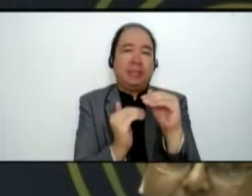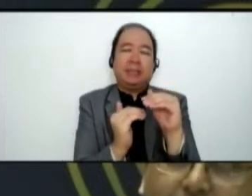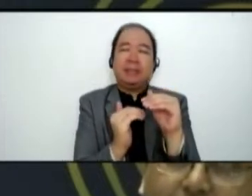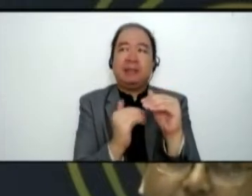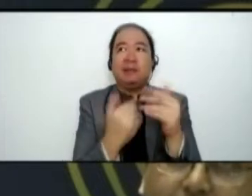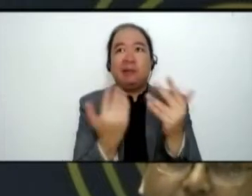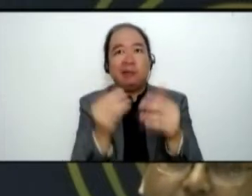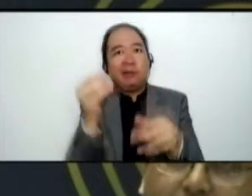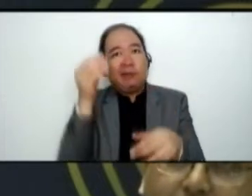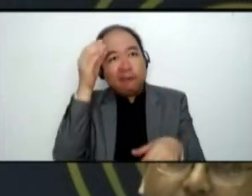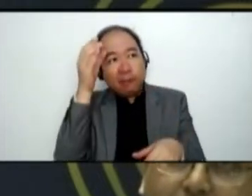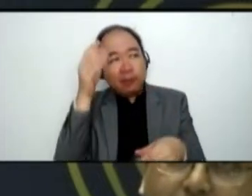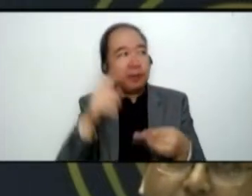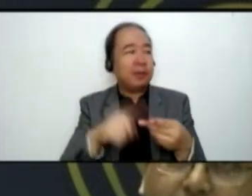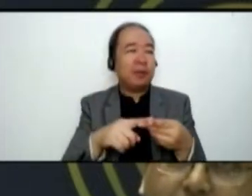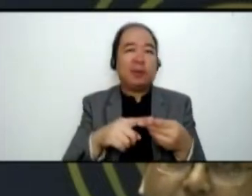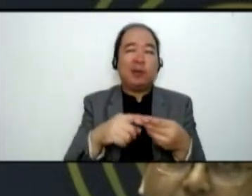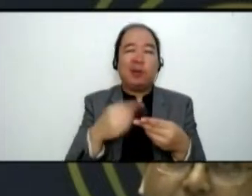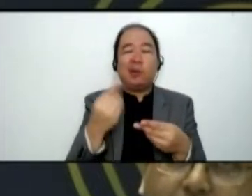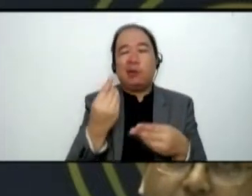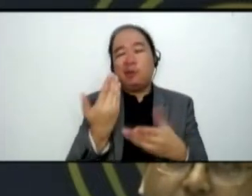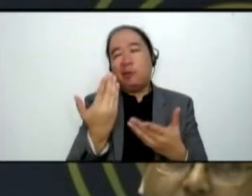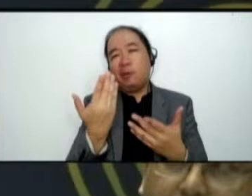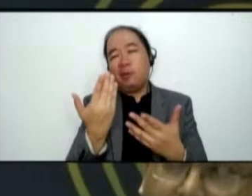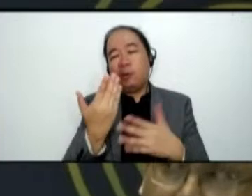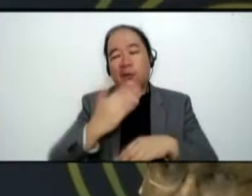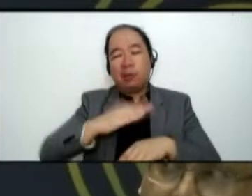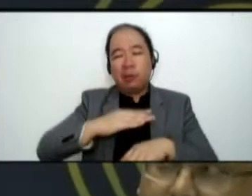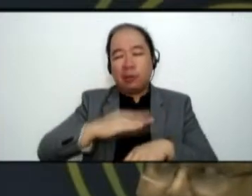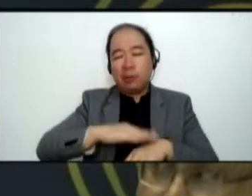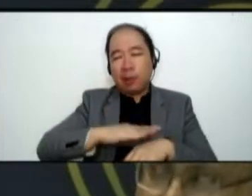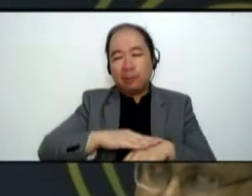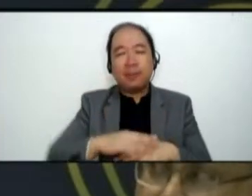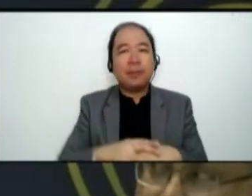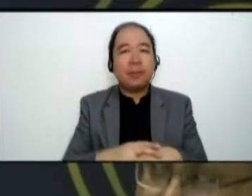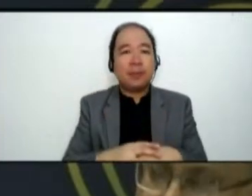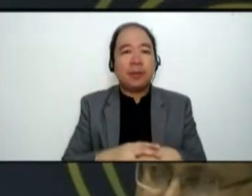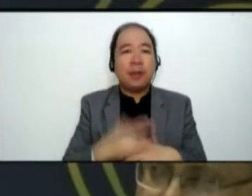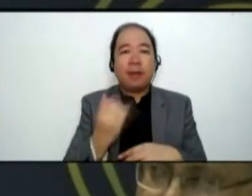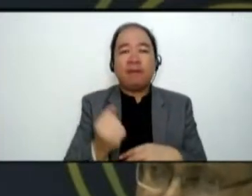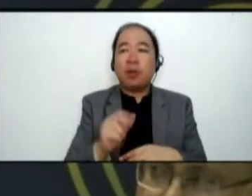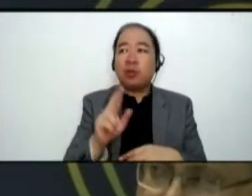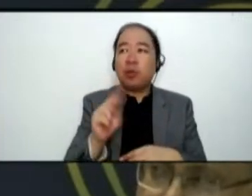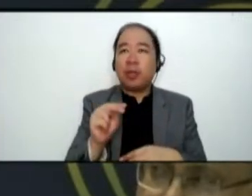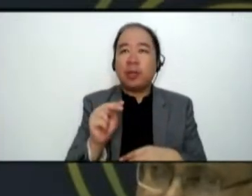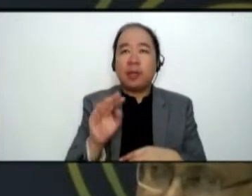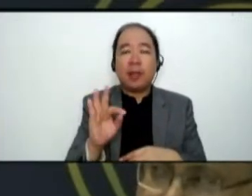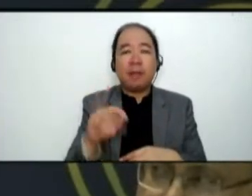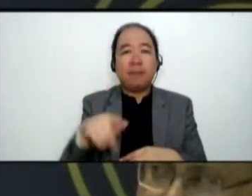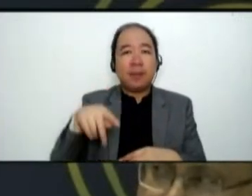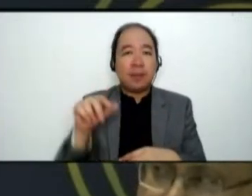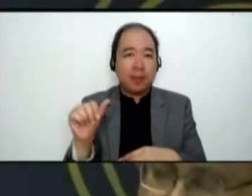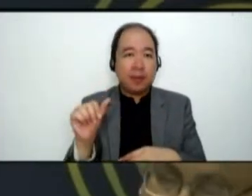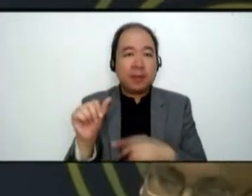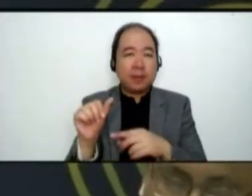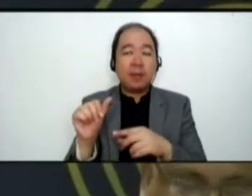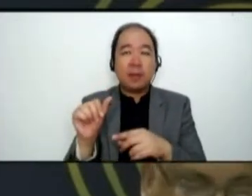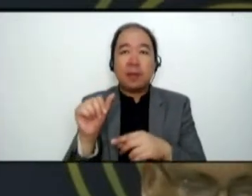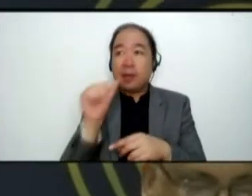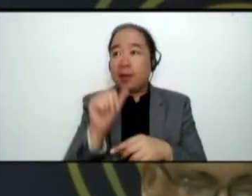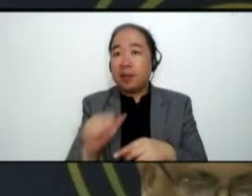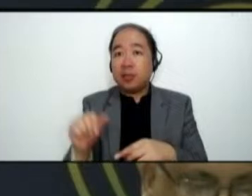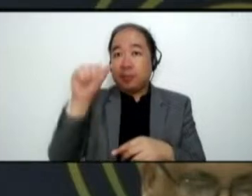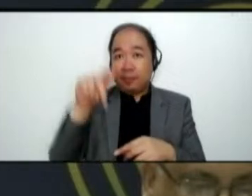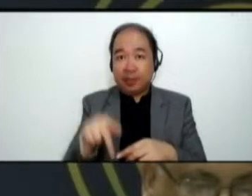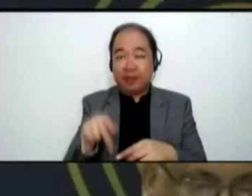in that sense, if you know, there's one study by the UNFPA Asia Pacific Regional Office